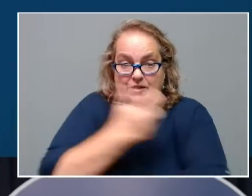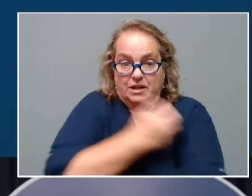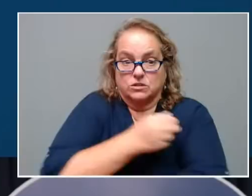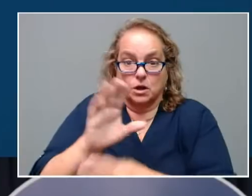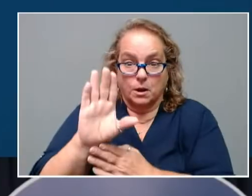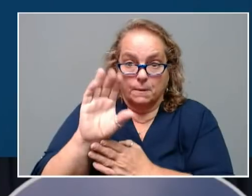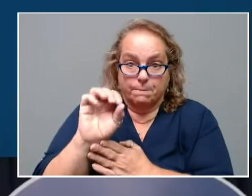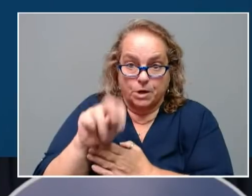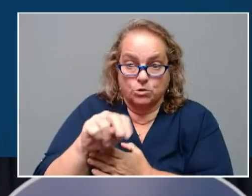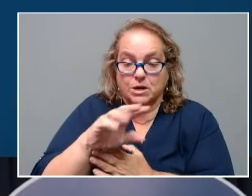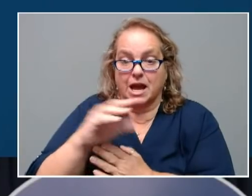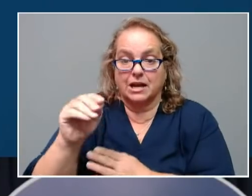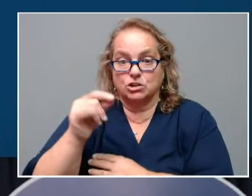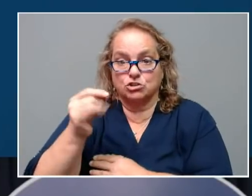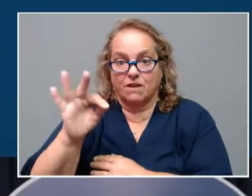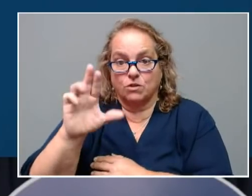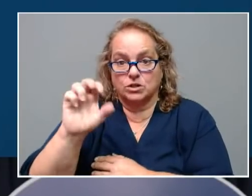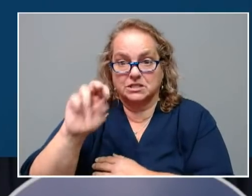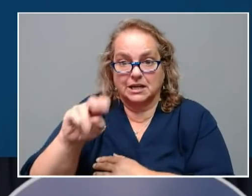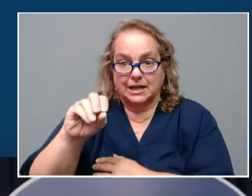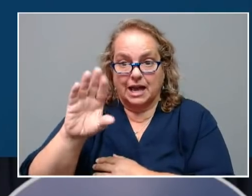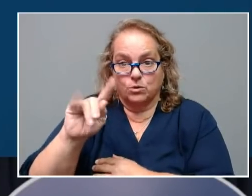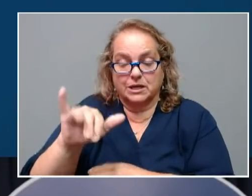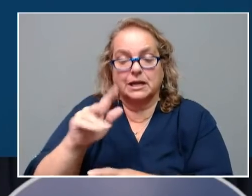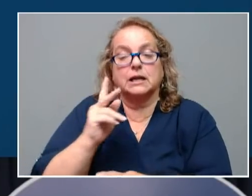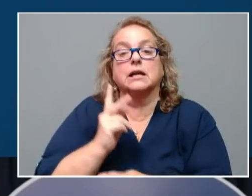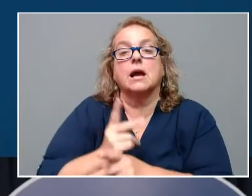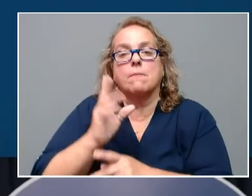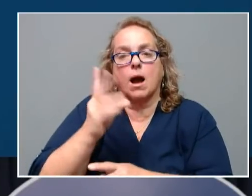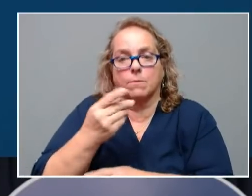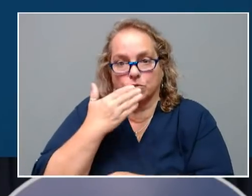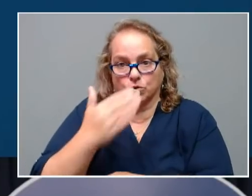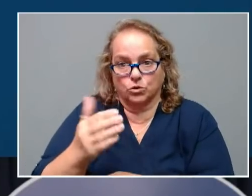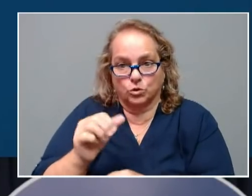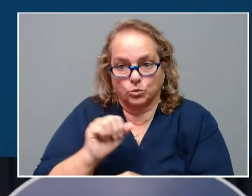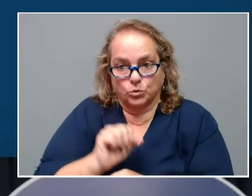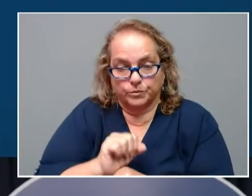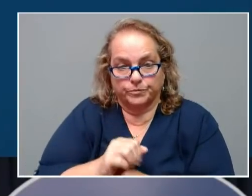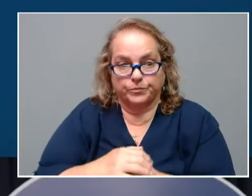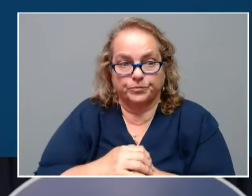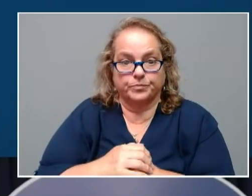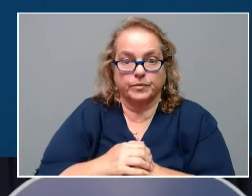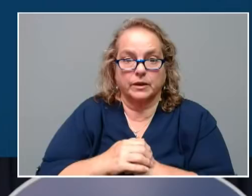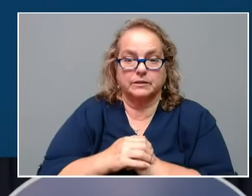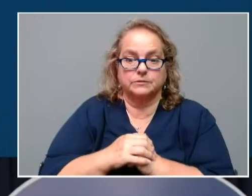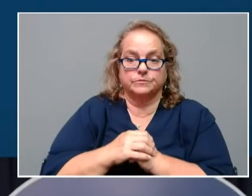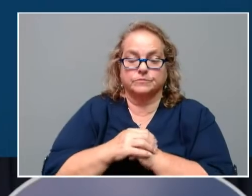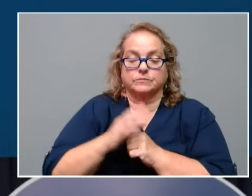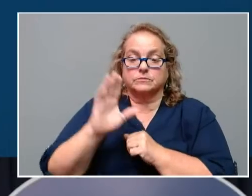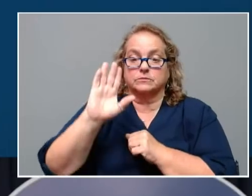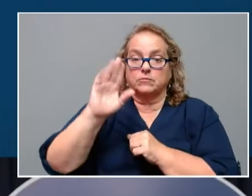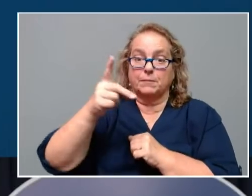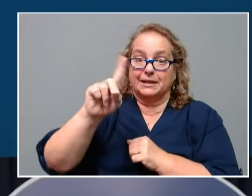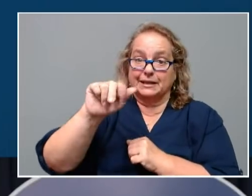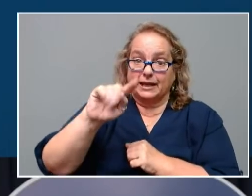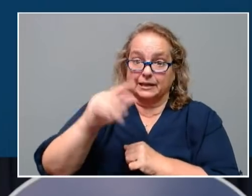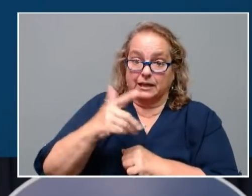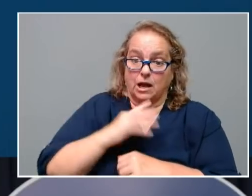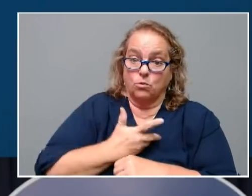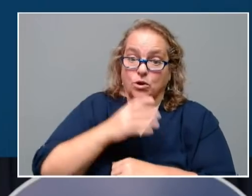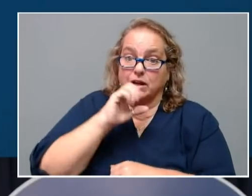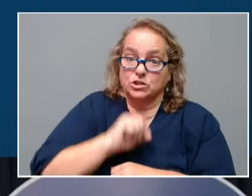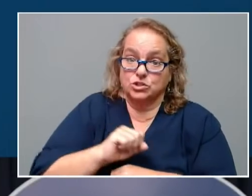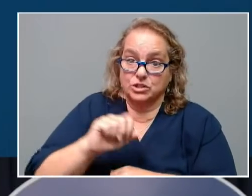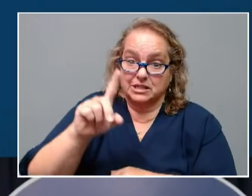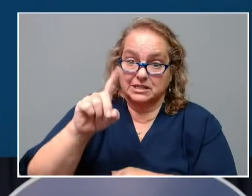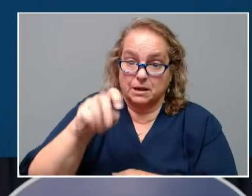Jefferson County. Keep up the good work. Updating just our age demographics today